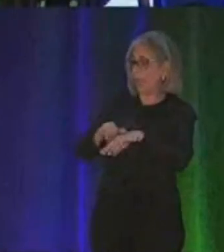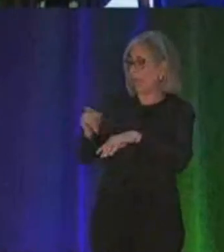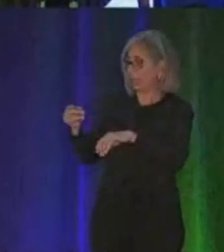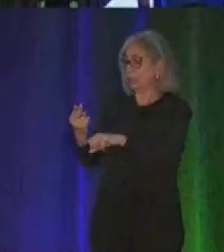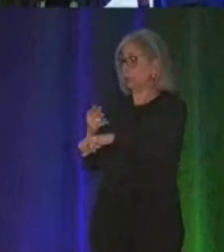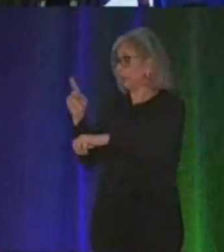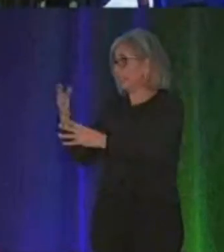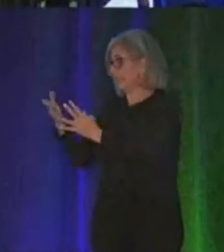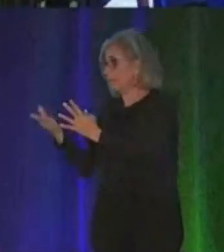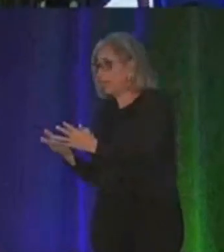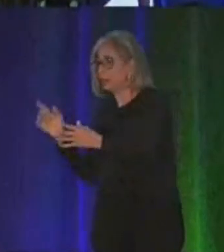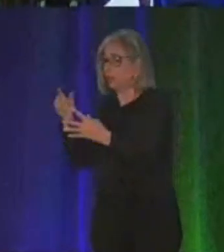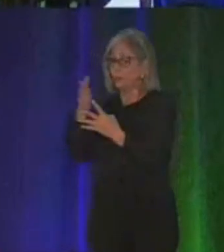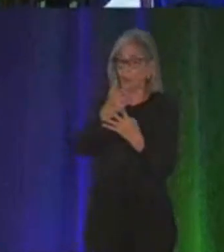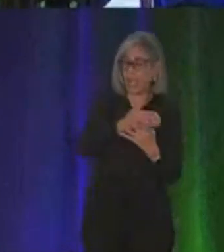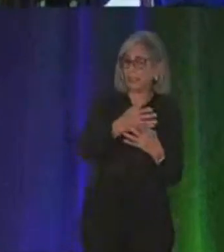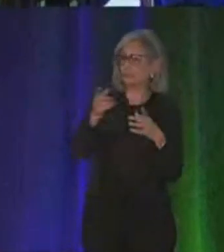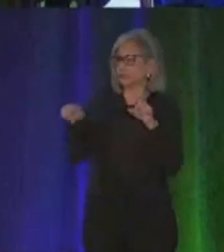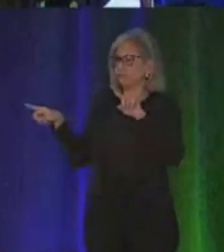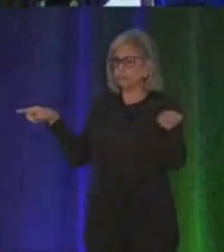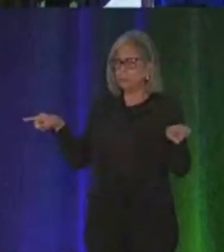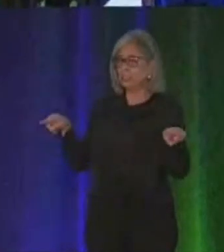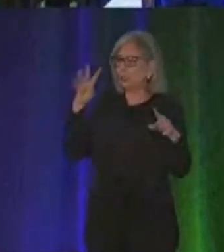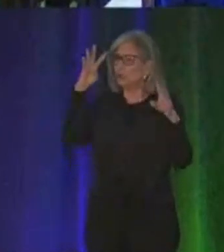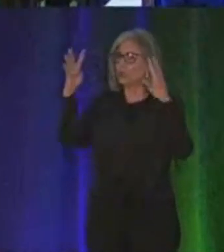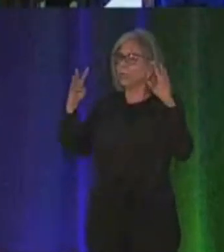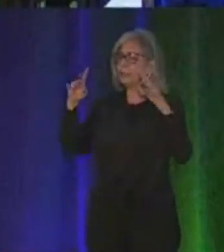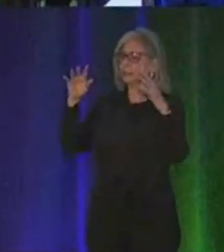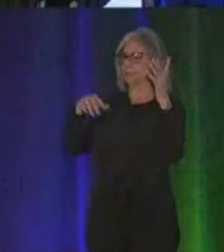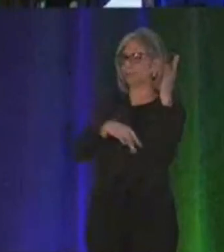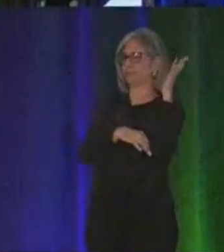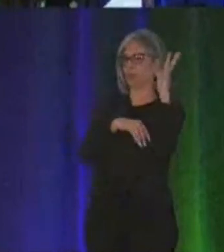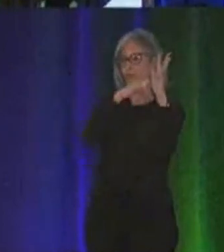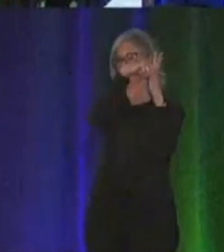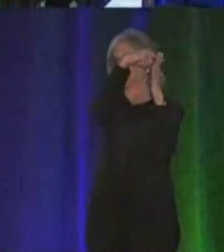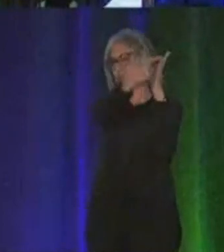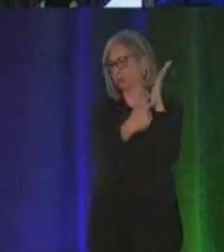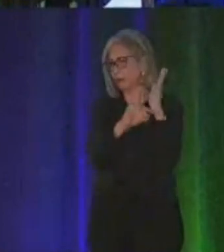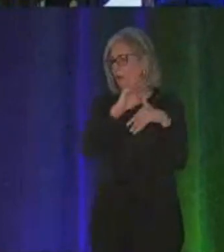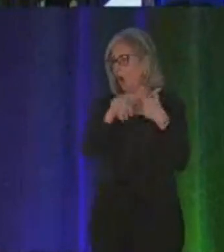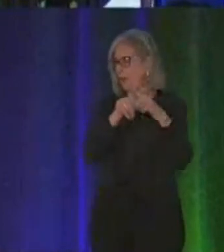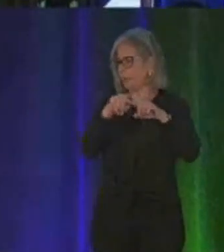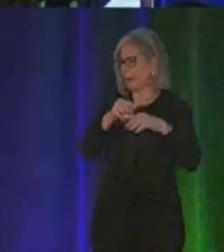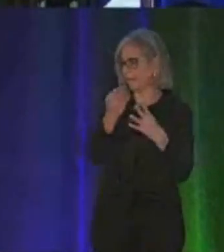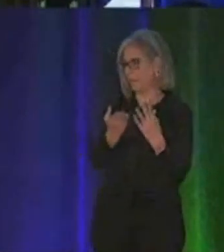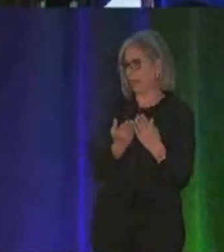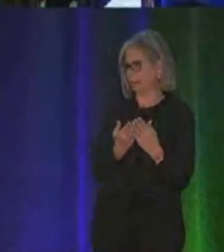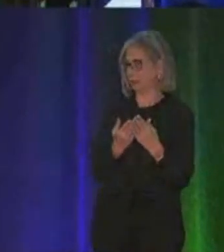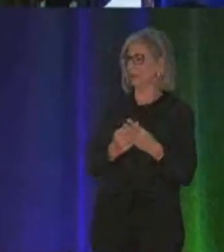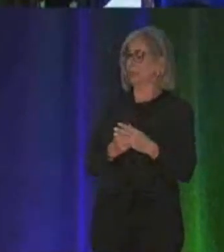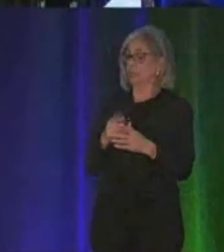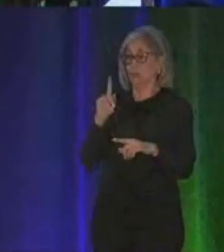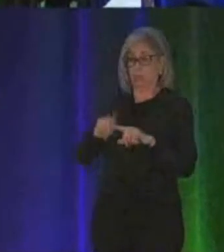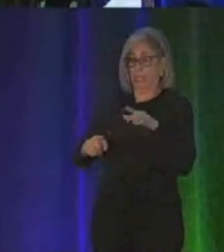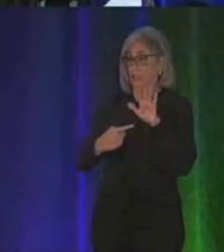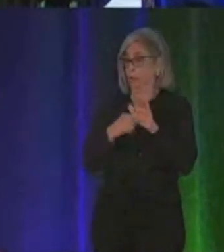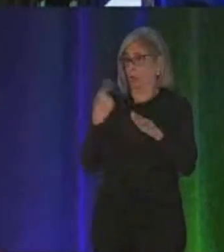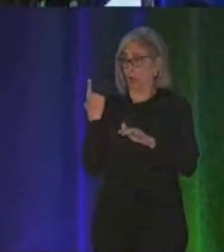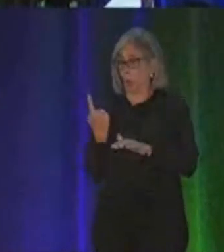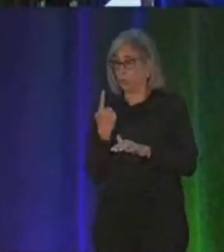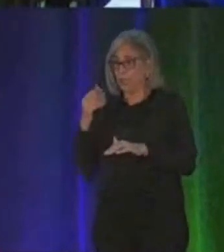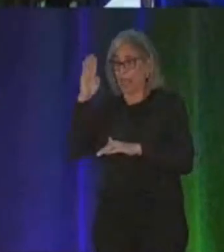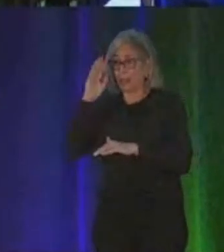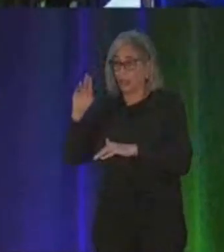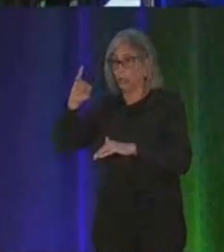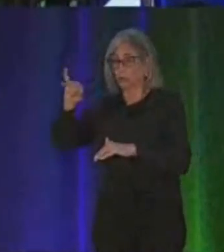these files and those files are using these other files. And it creates a tree of all the dependent files. So you can't just deploy this hello.js